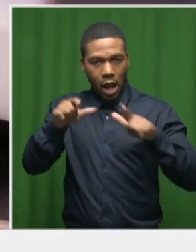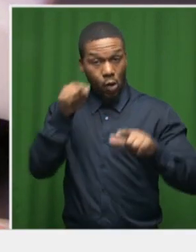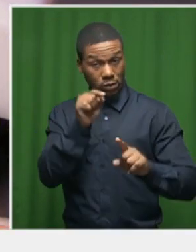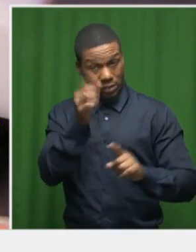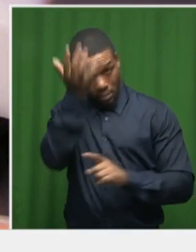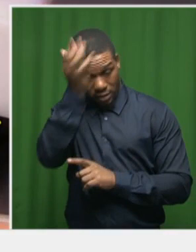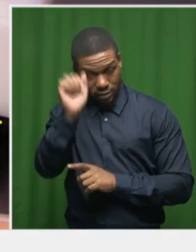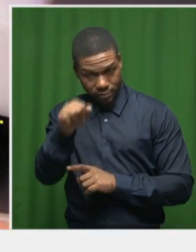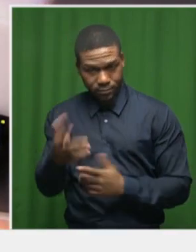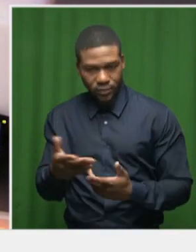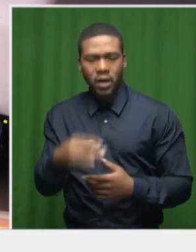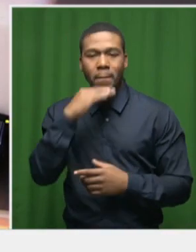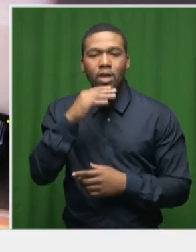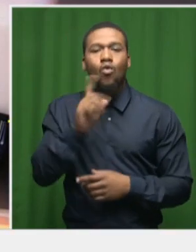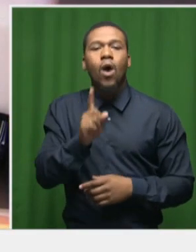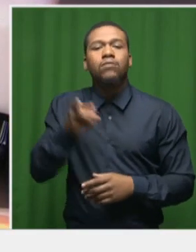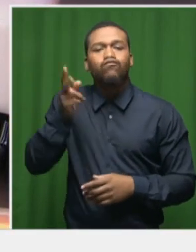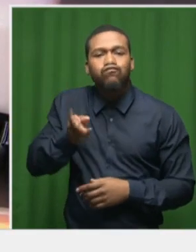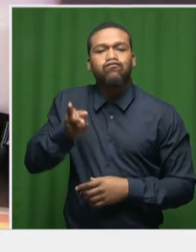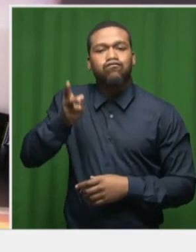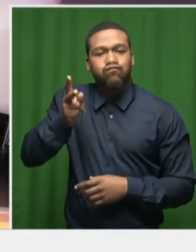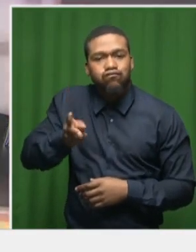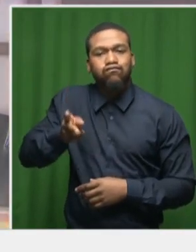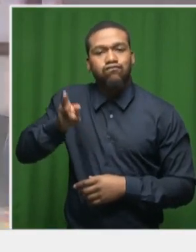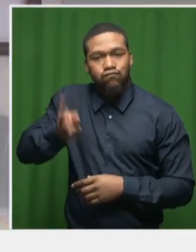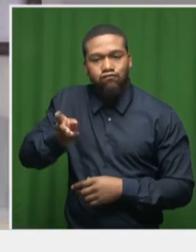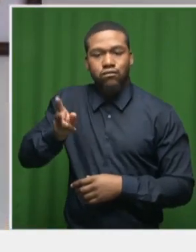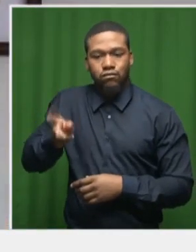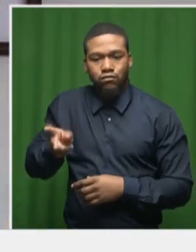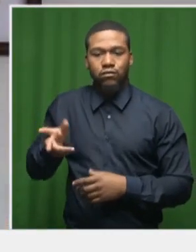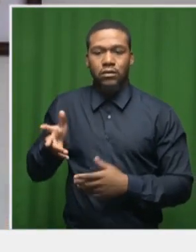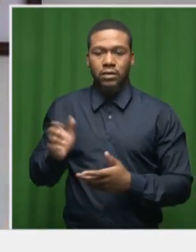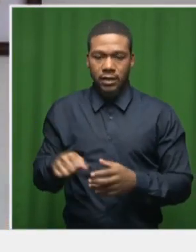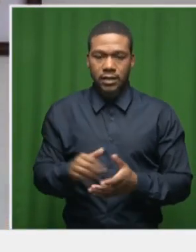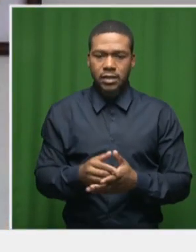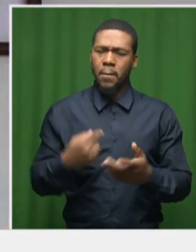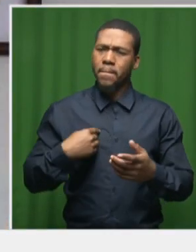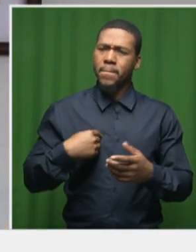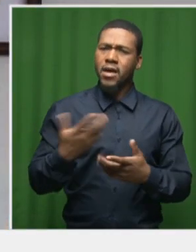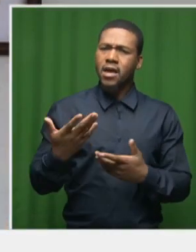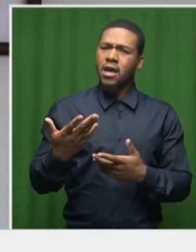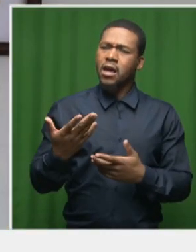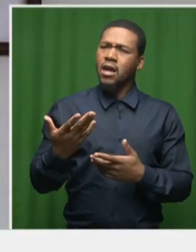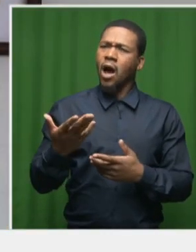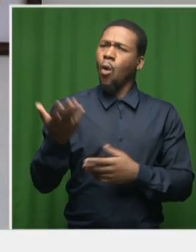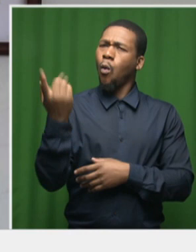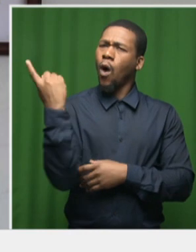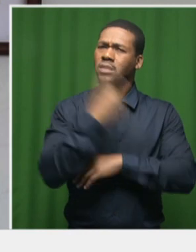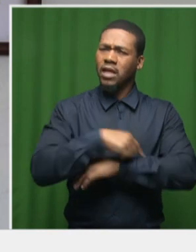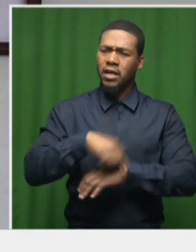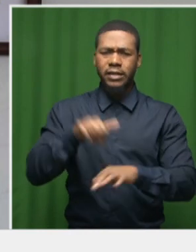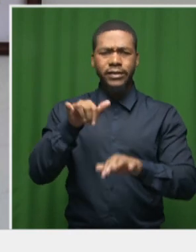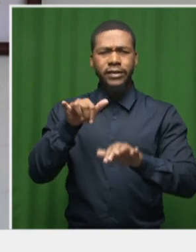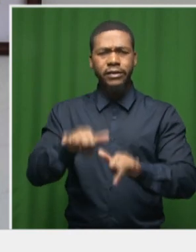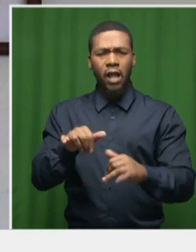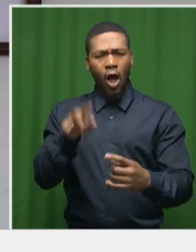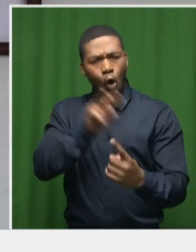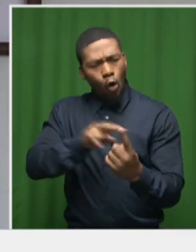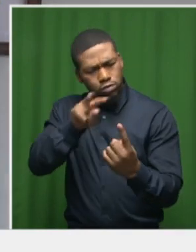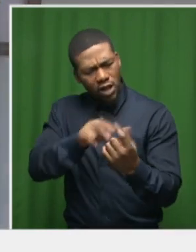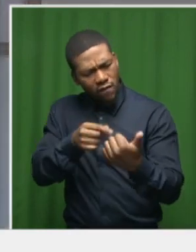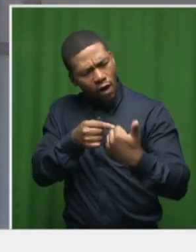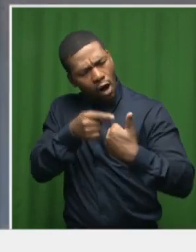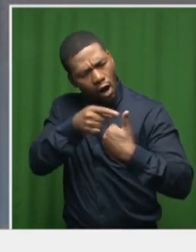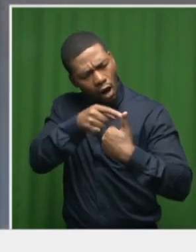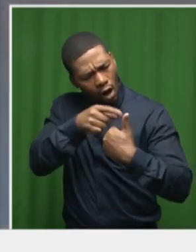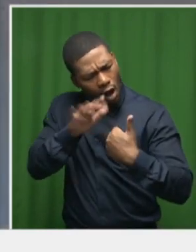repetition and the nature of repetition. Literally one day I was just sitting and observing my own fingerprints. And I found it weird that